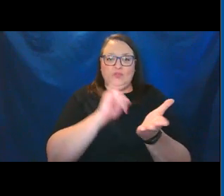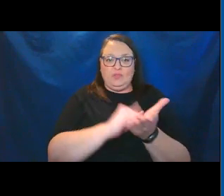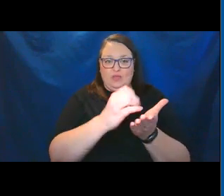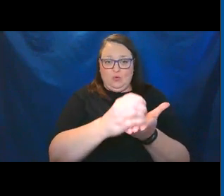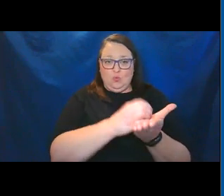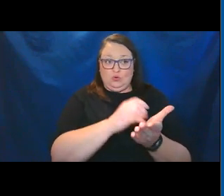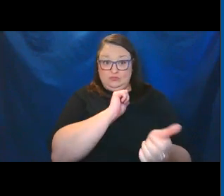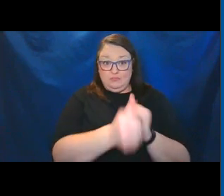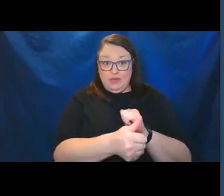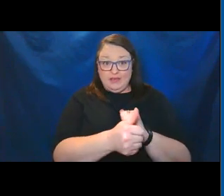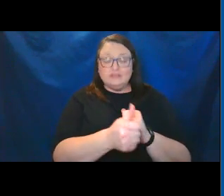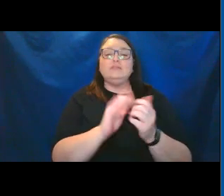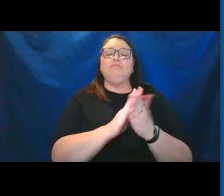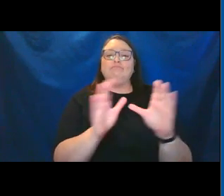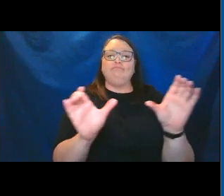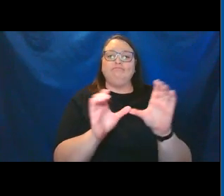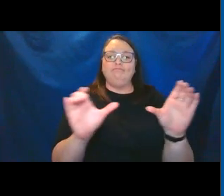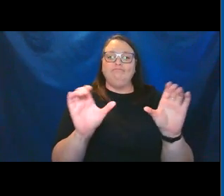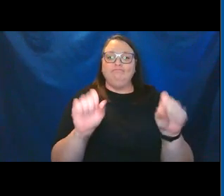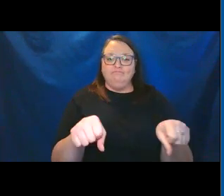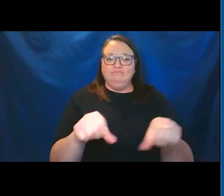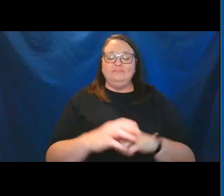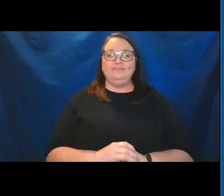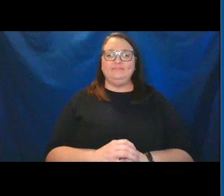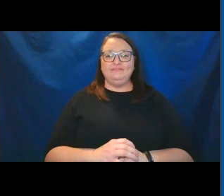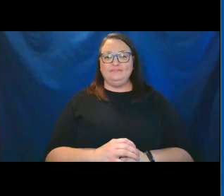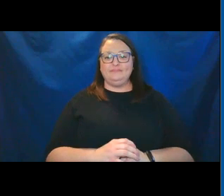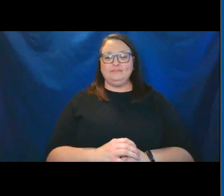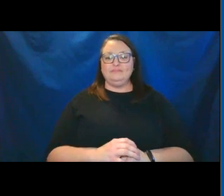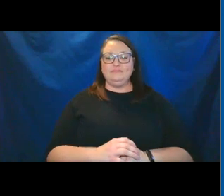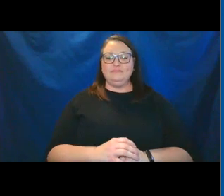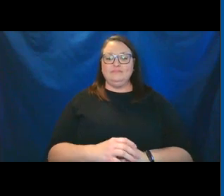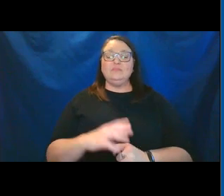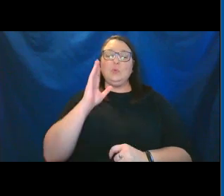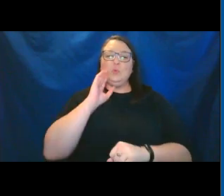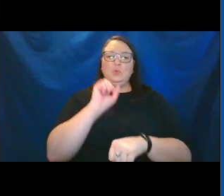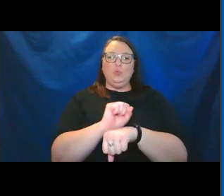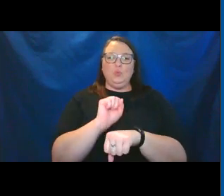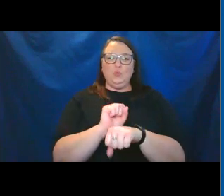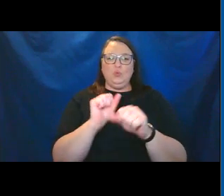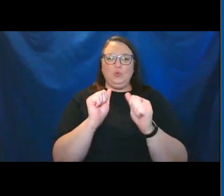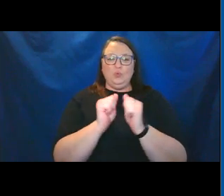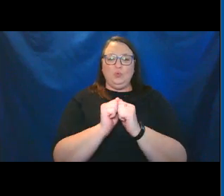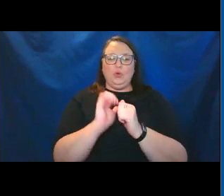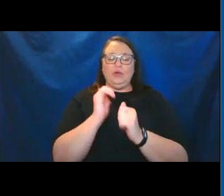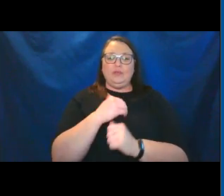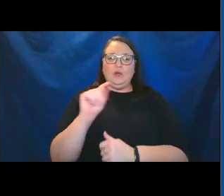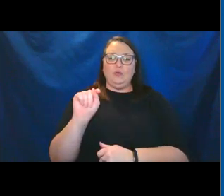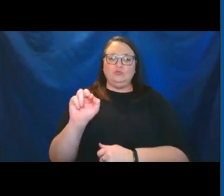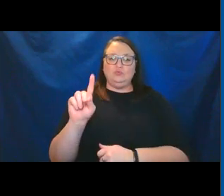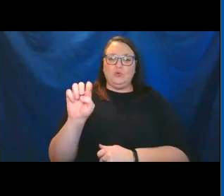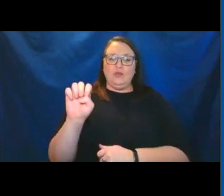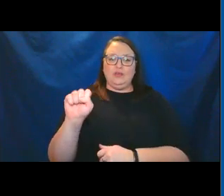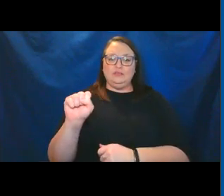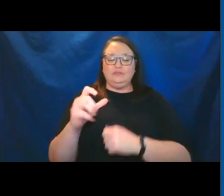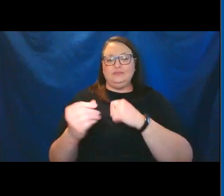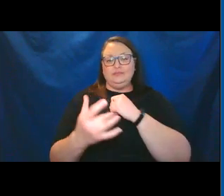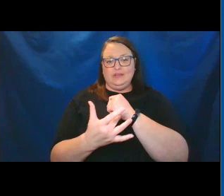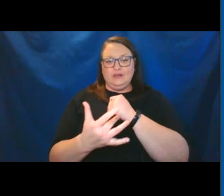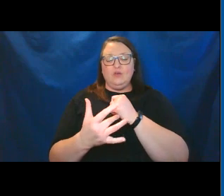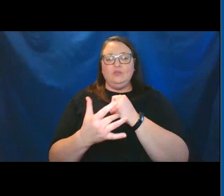pass, you get your certificate. And so we're going to be working with our Trades and Technology Division by providing them